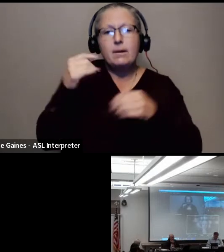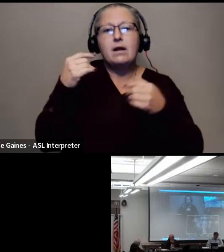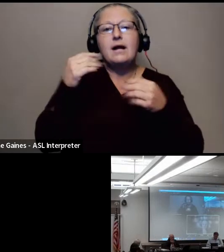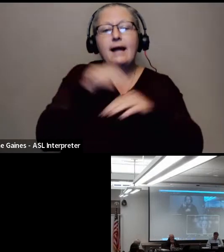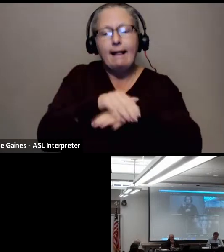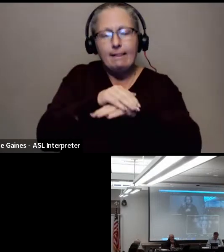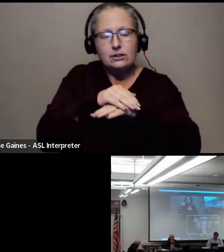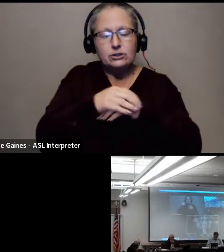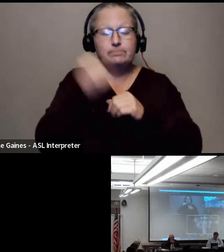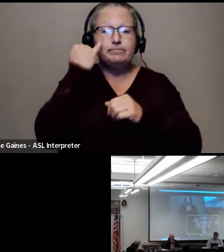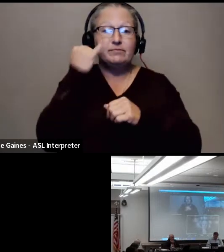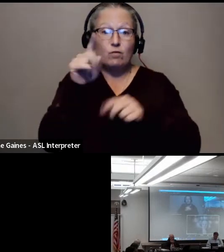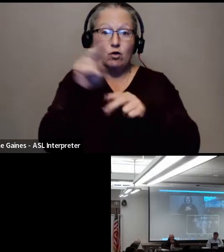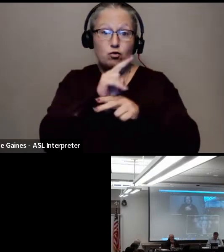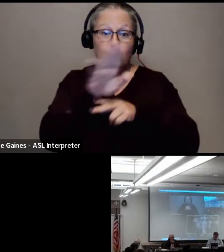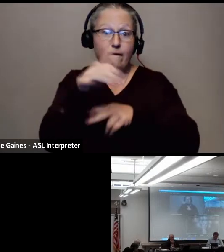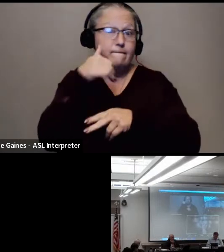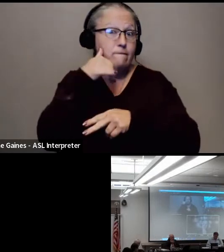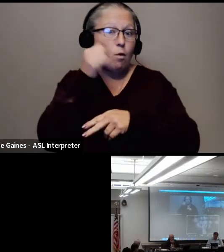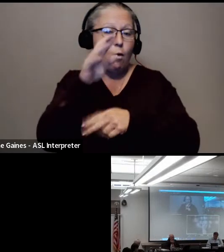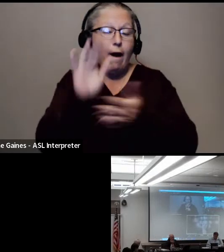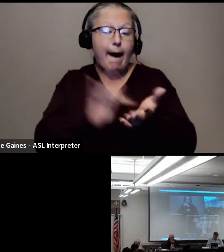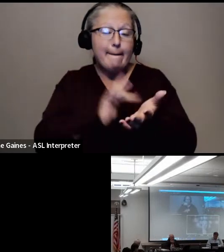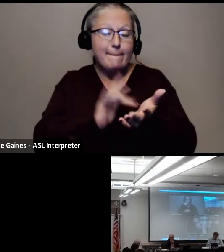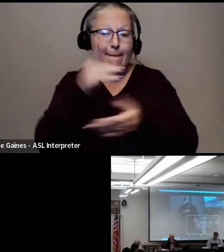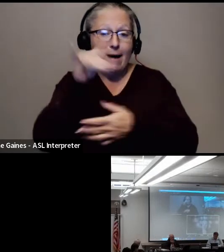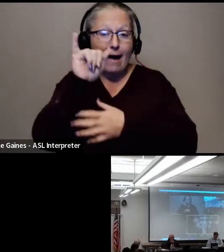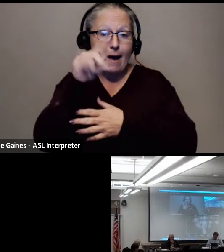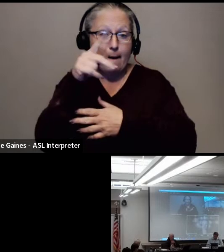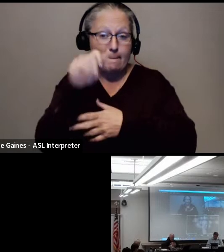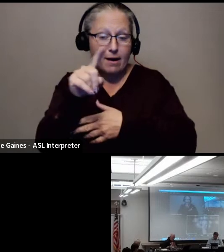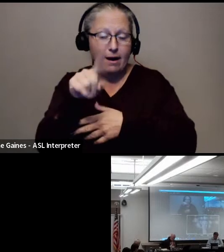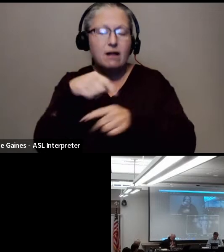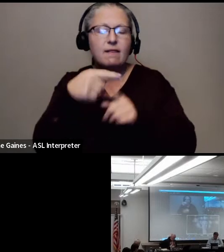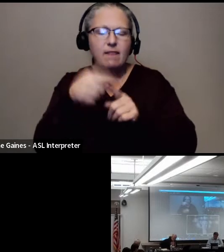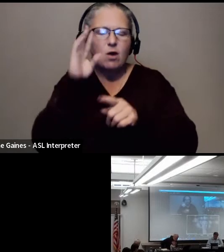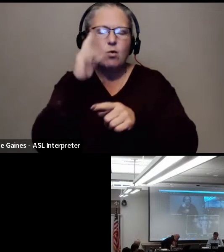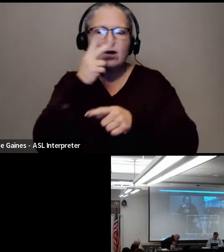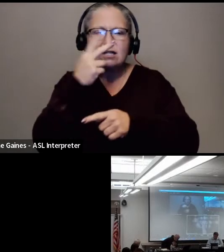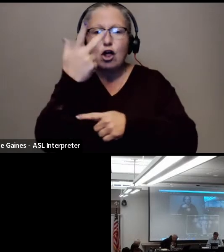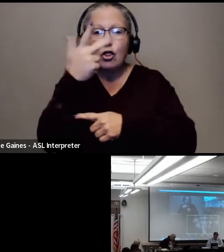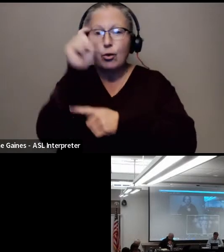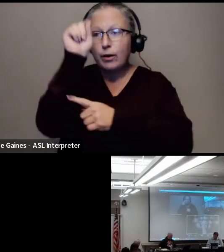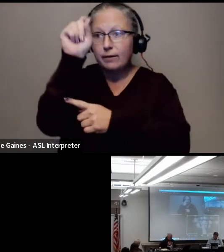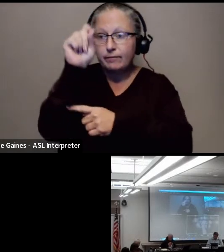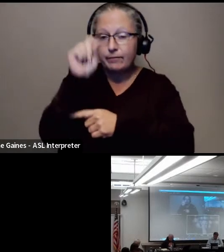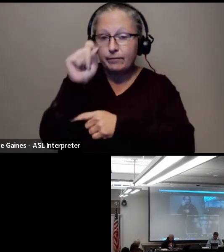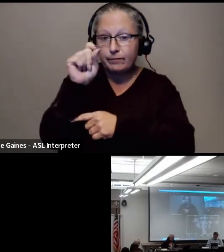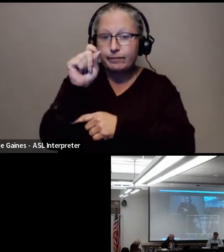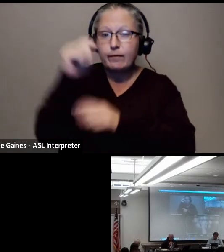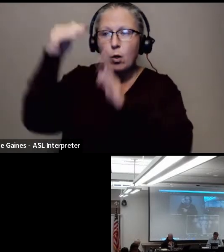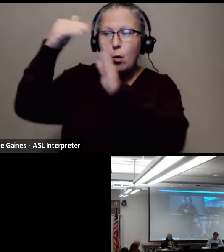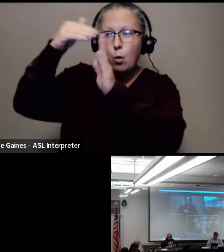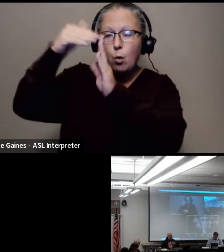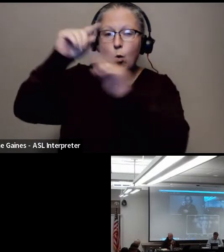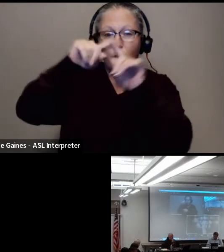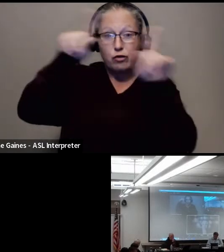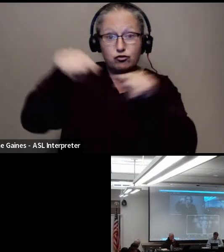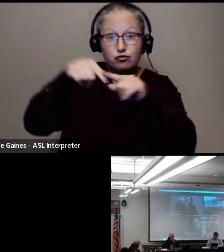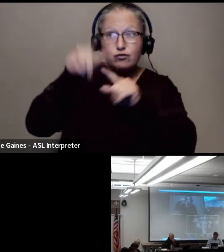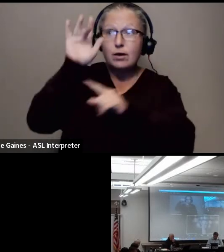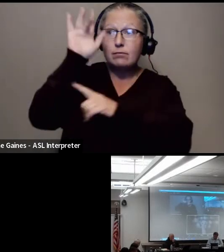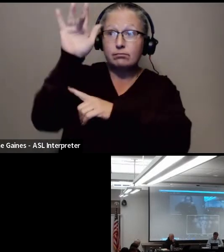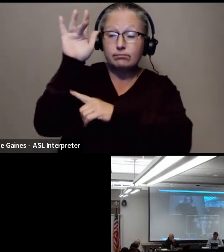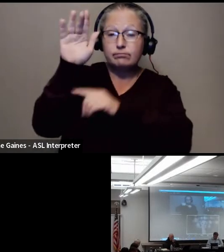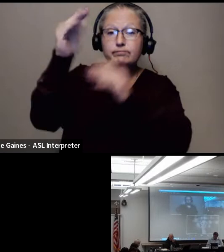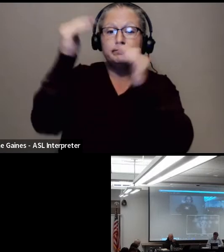select English. If you're using your phone or an iPad, then in a few seconds, locate the three-dot menu in one of the corners of your screen. Click